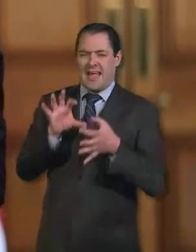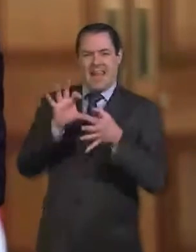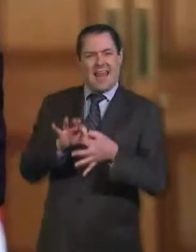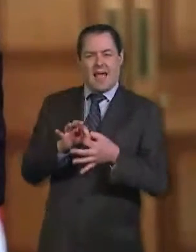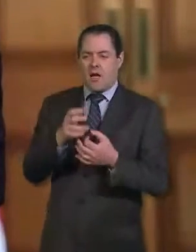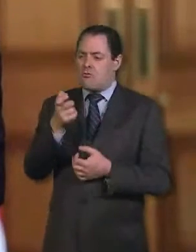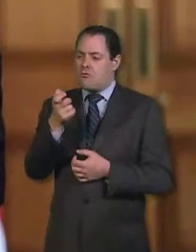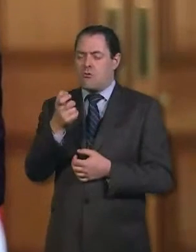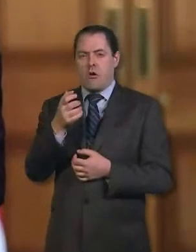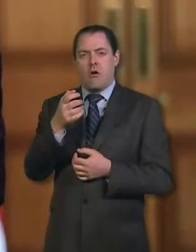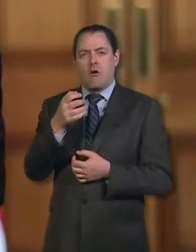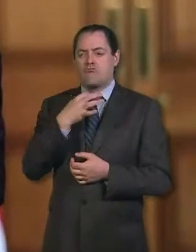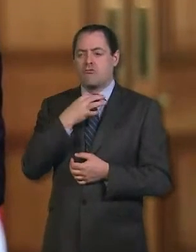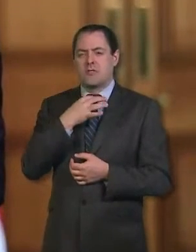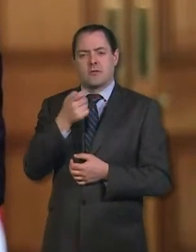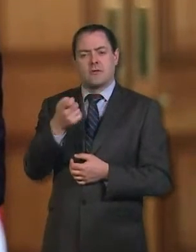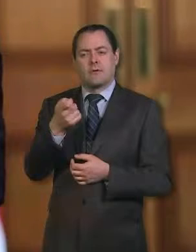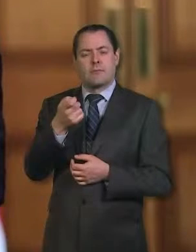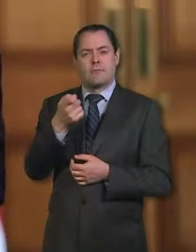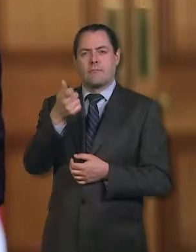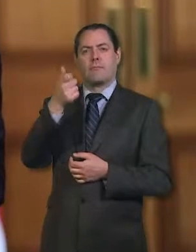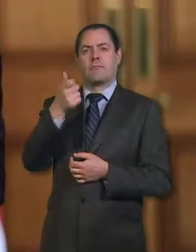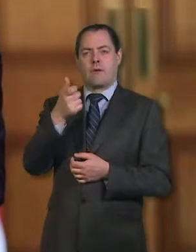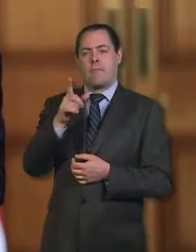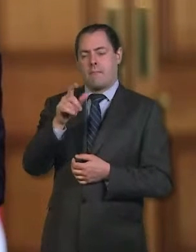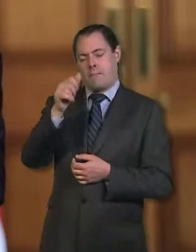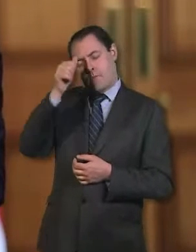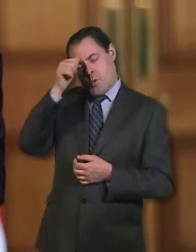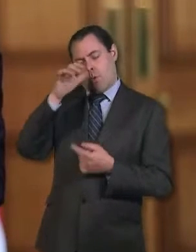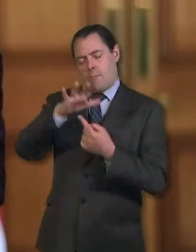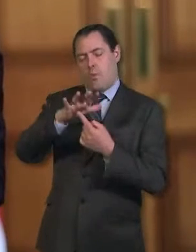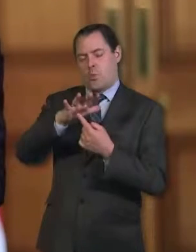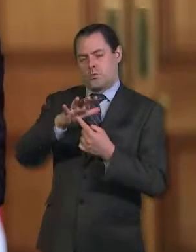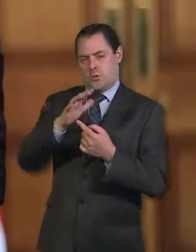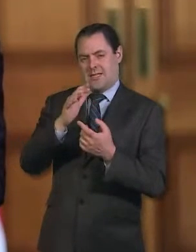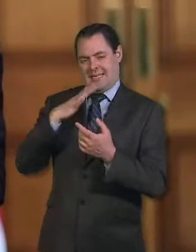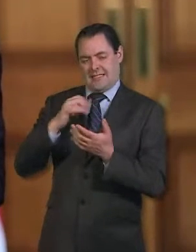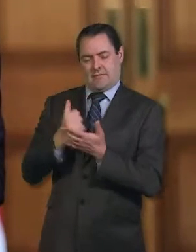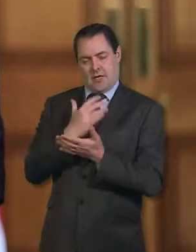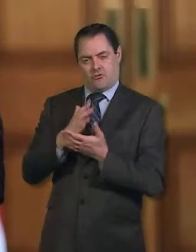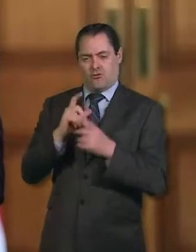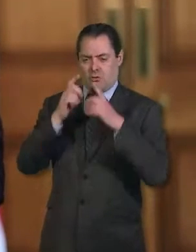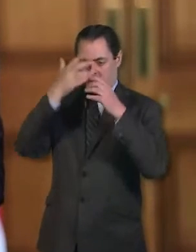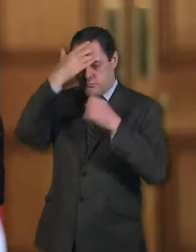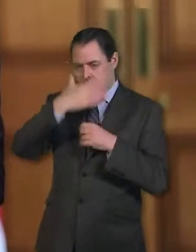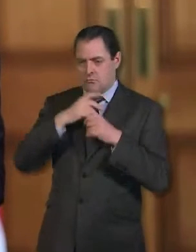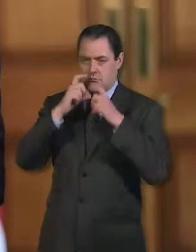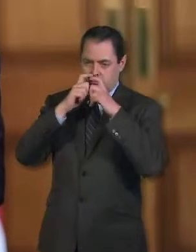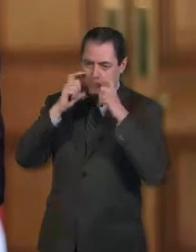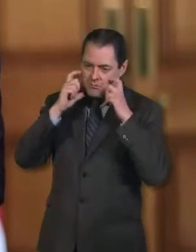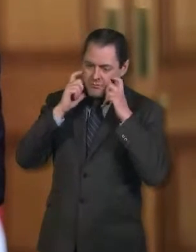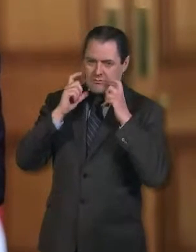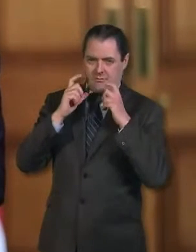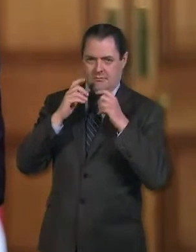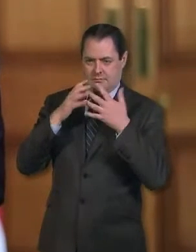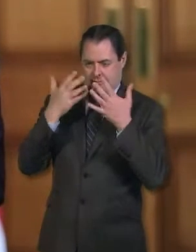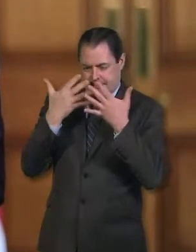Nevertheless, I know how important it is to get the right PPE, and so as soon as we found out about the problem, we put a stop to them going out of